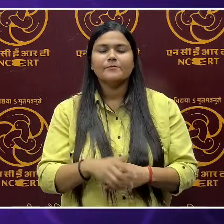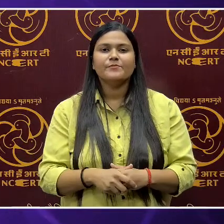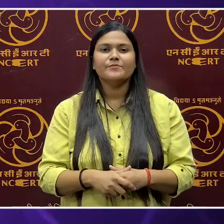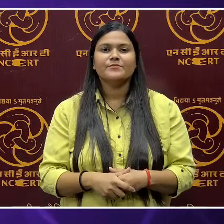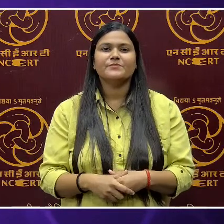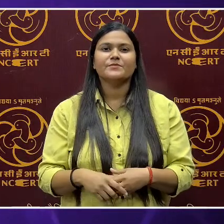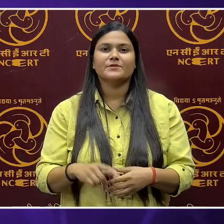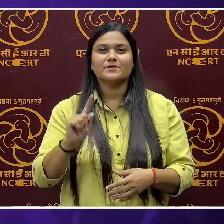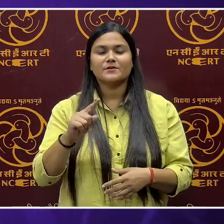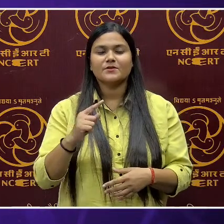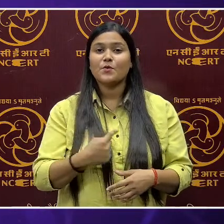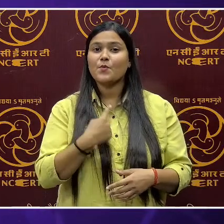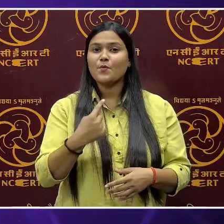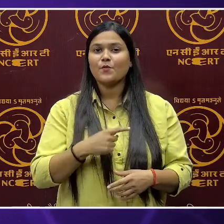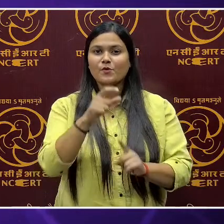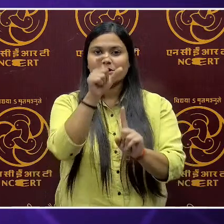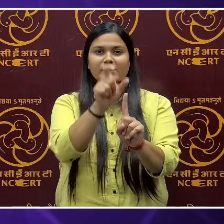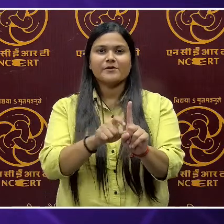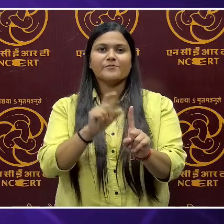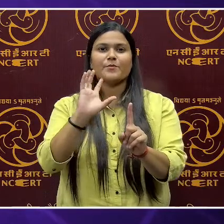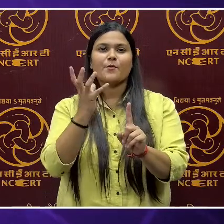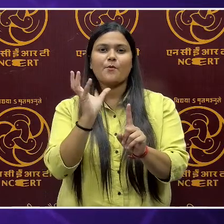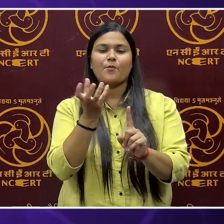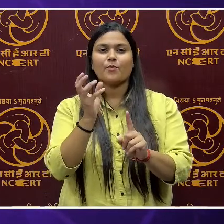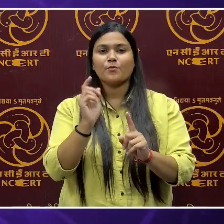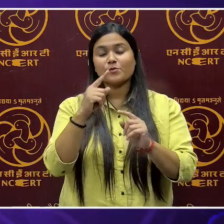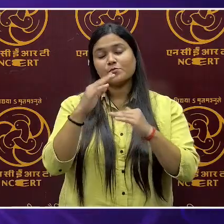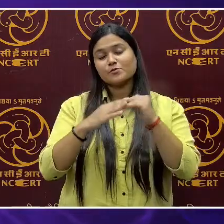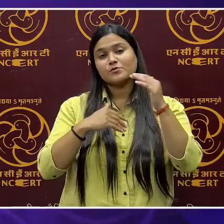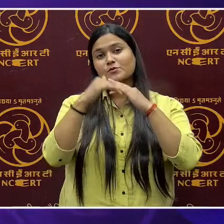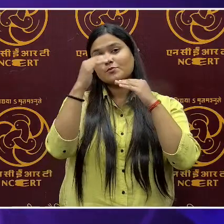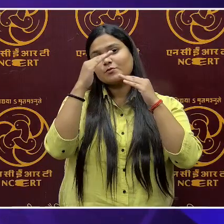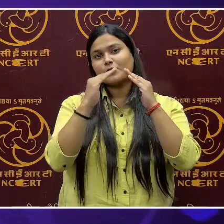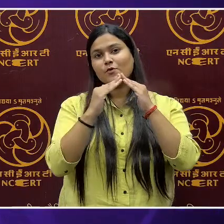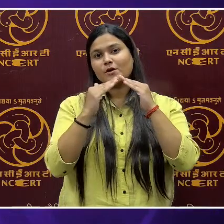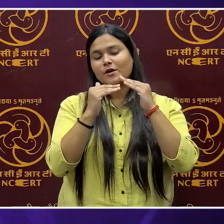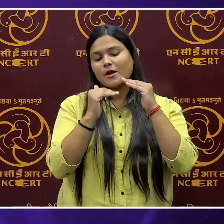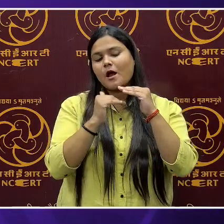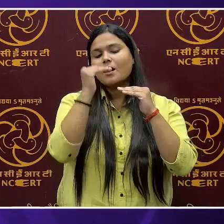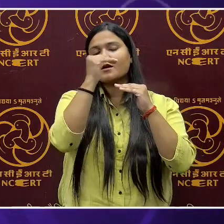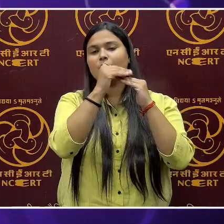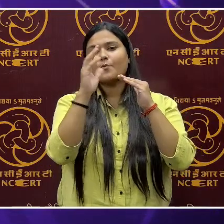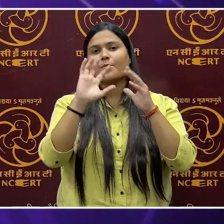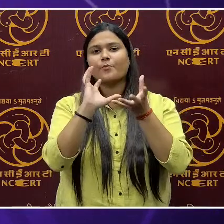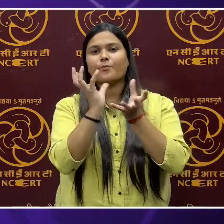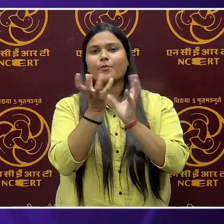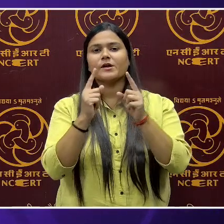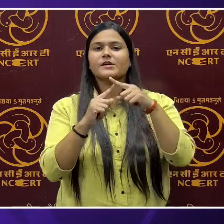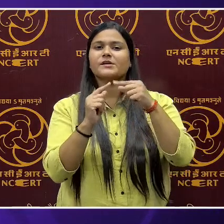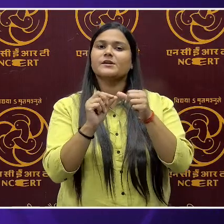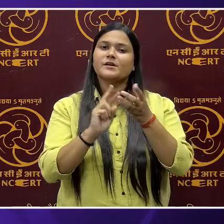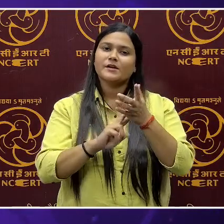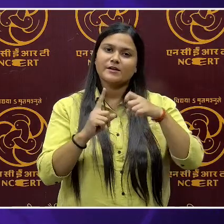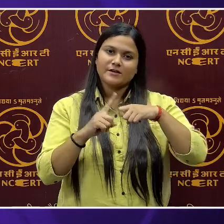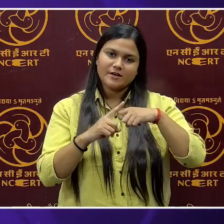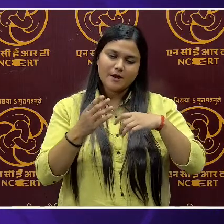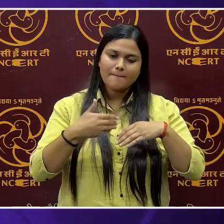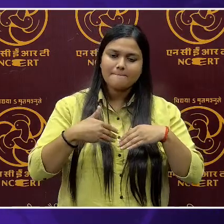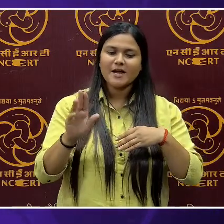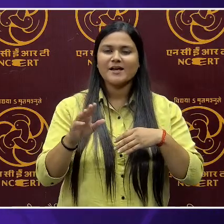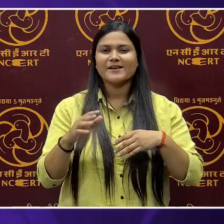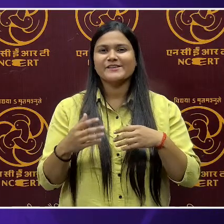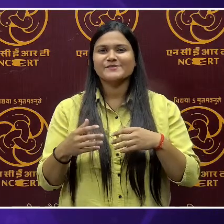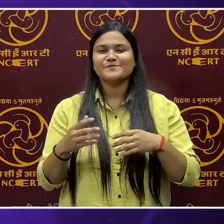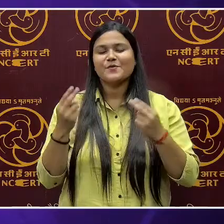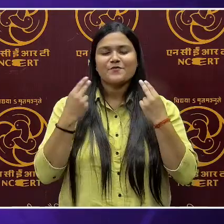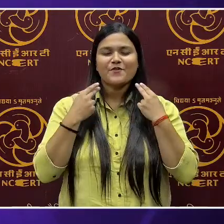only person who would have a football on top of his water Yes. tank. So this person must be a fan of either Messi or